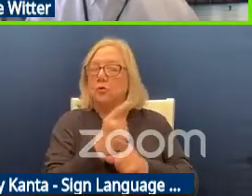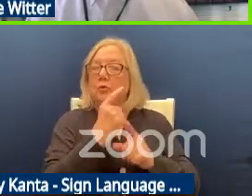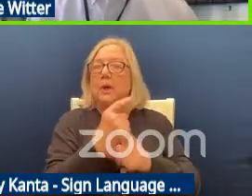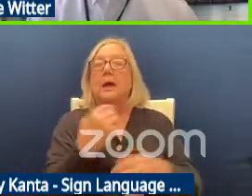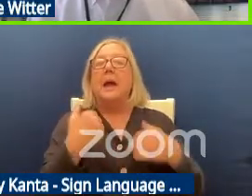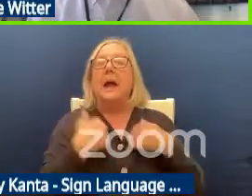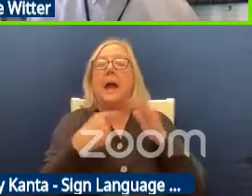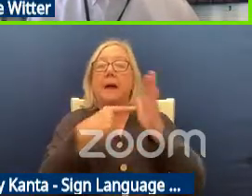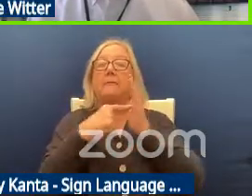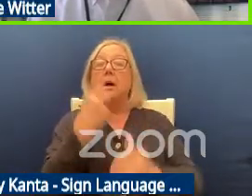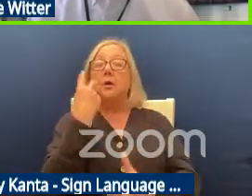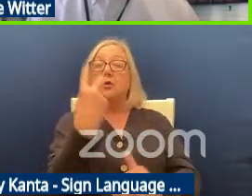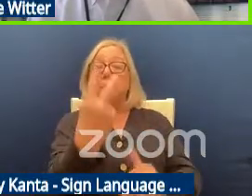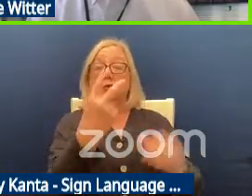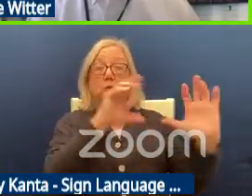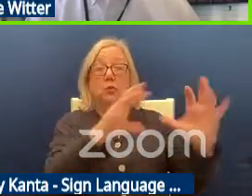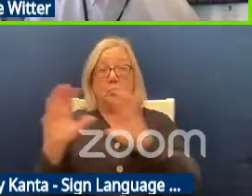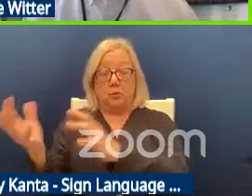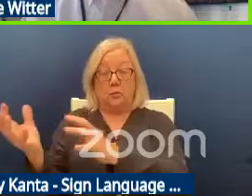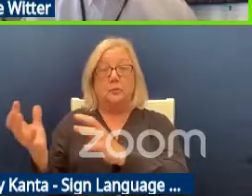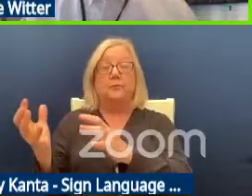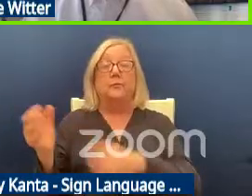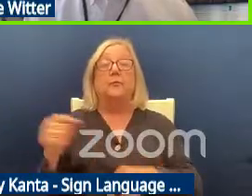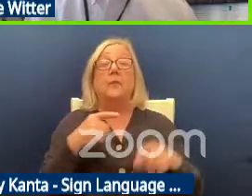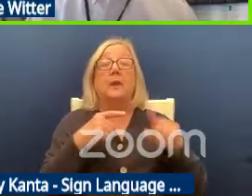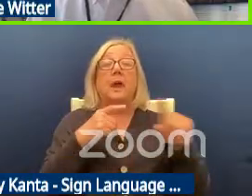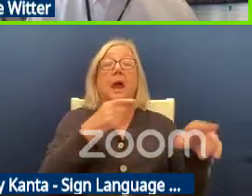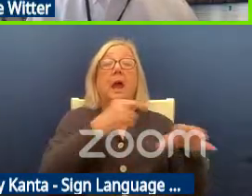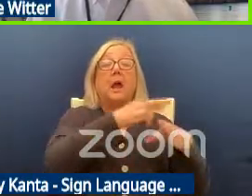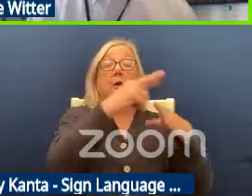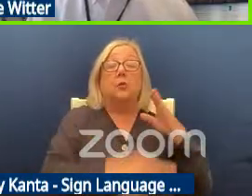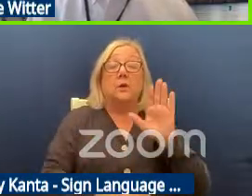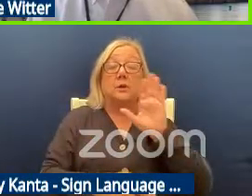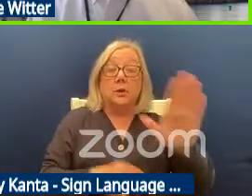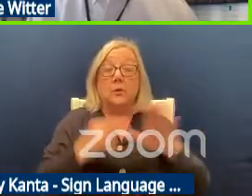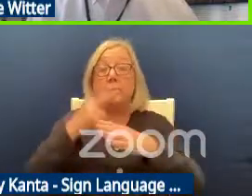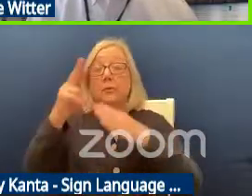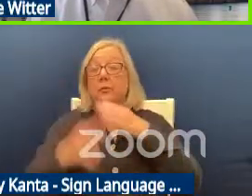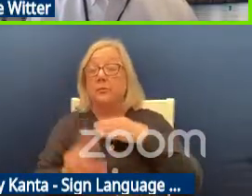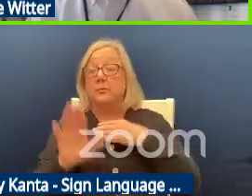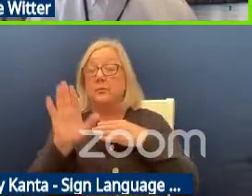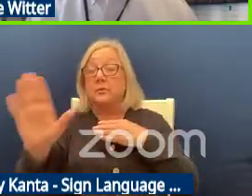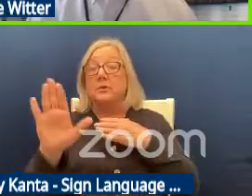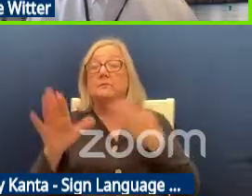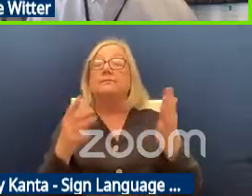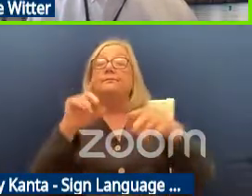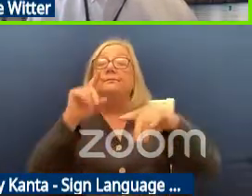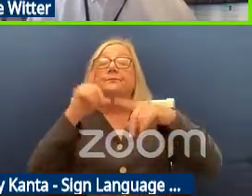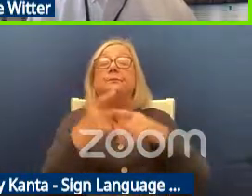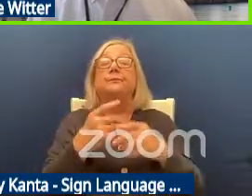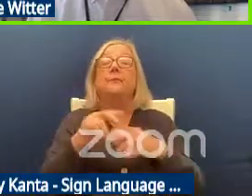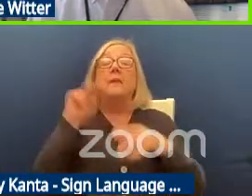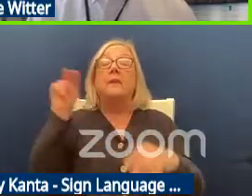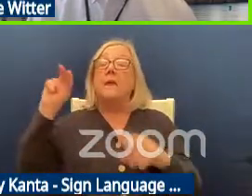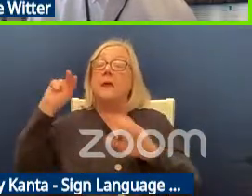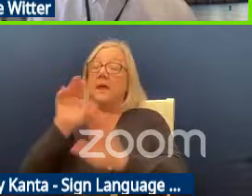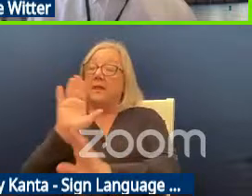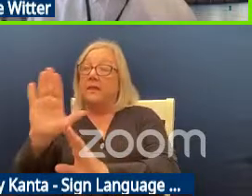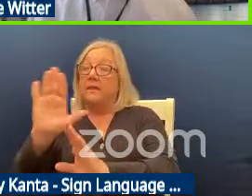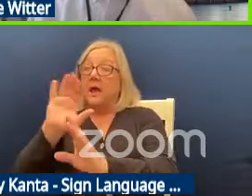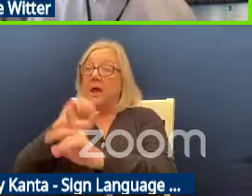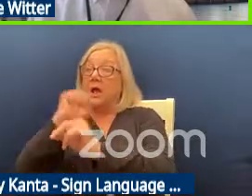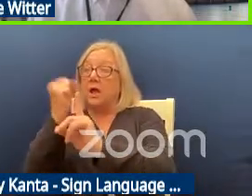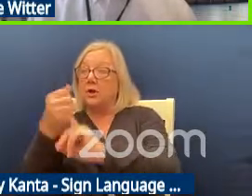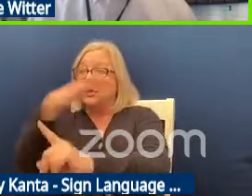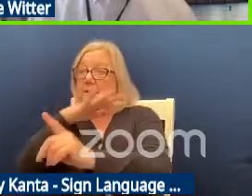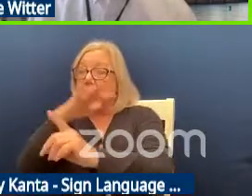and they yield two different results looking at two different scenarios. You mentioned